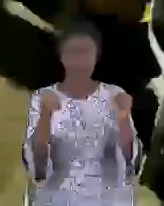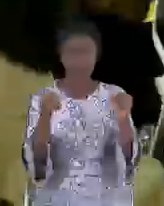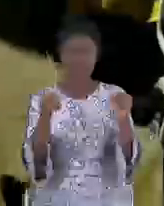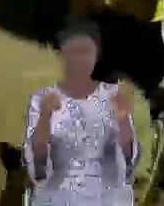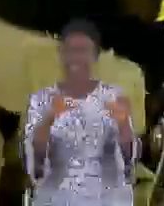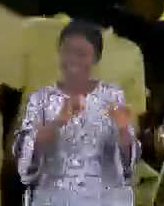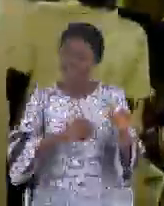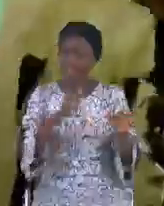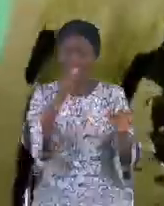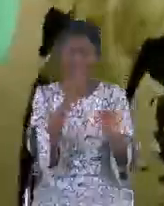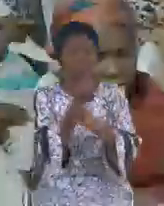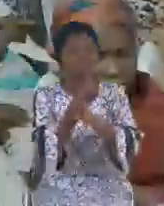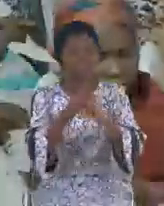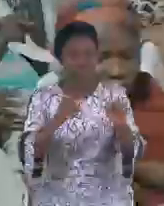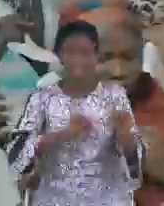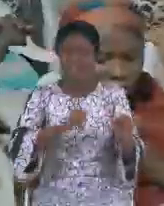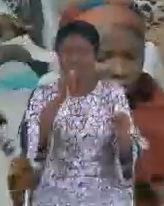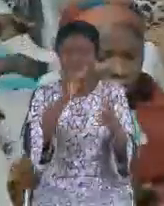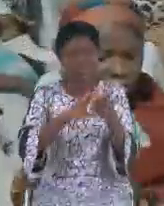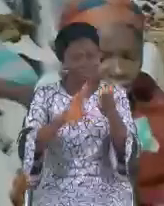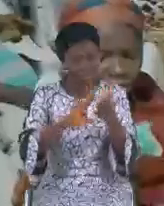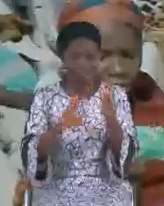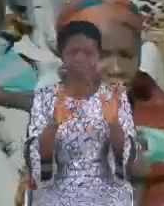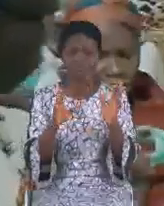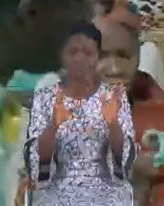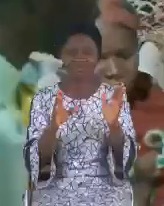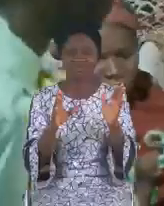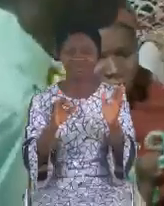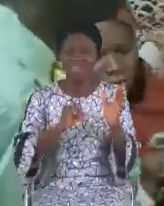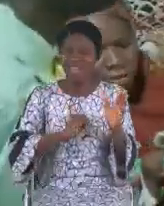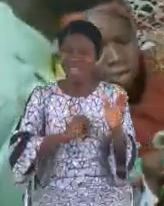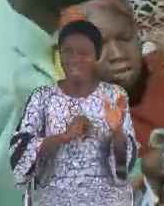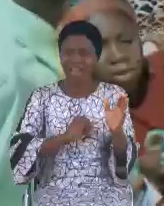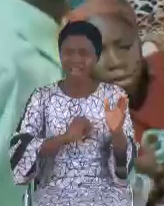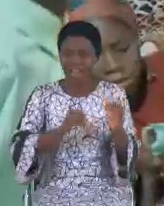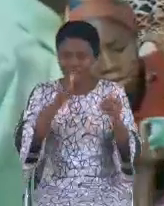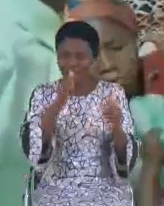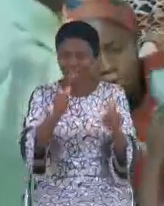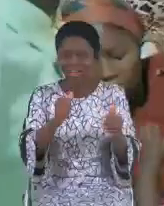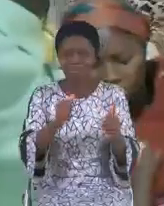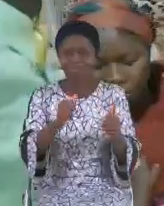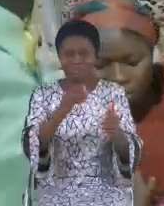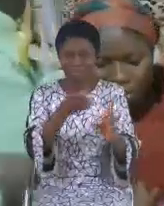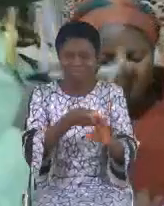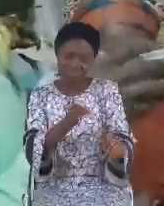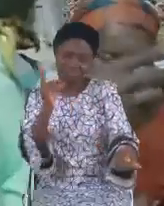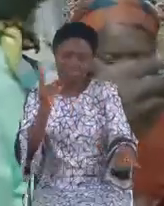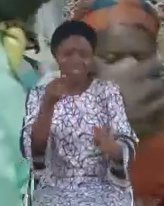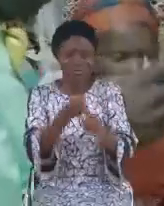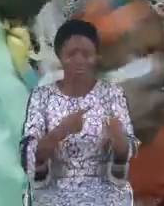I am forgiven. I am taken out from the